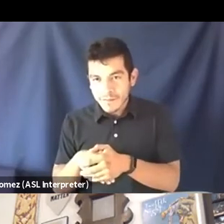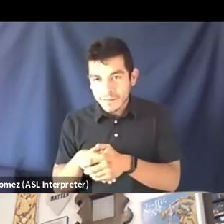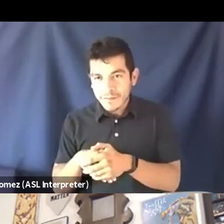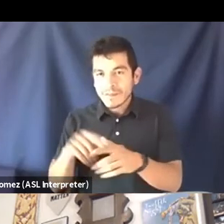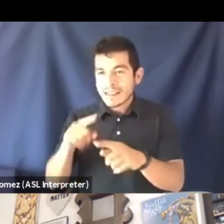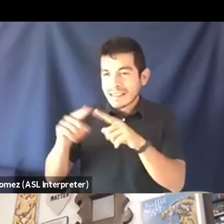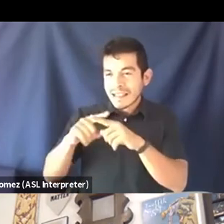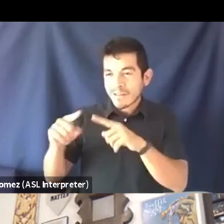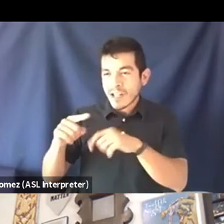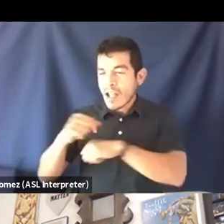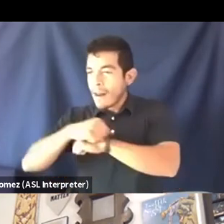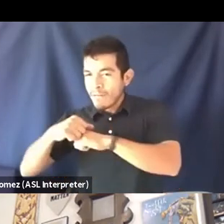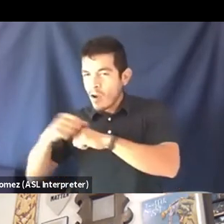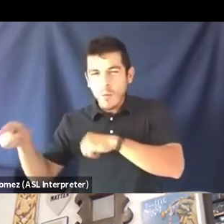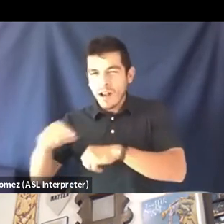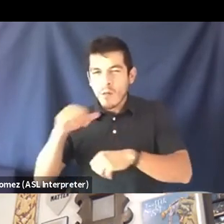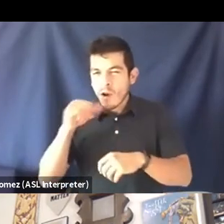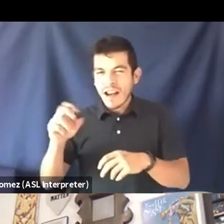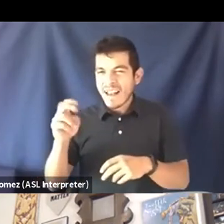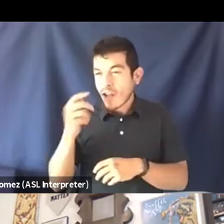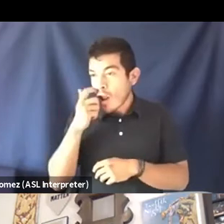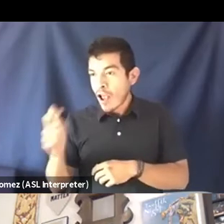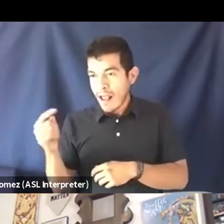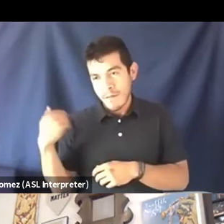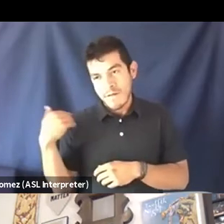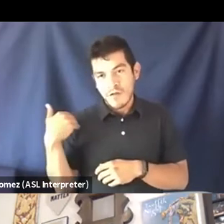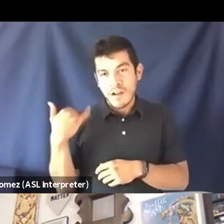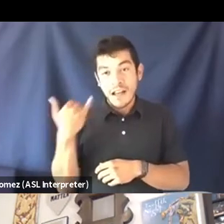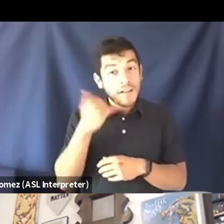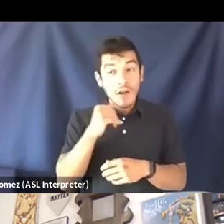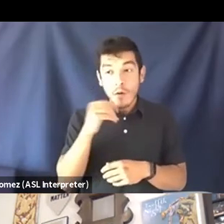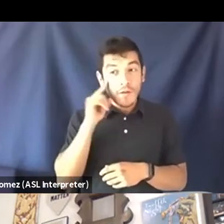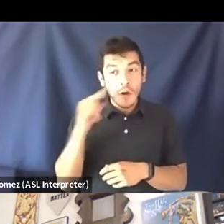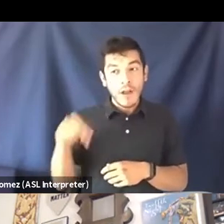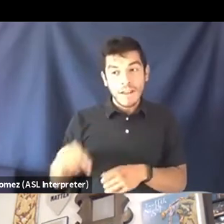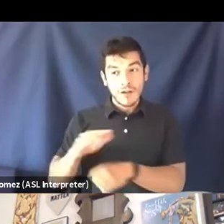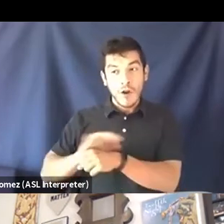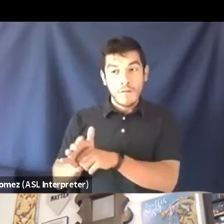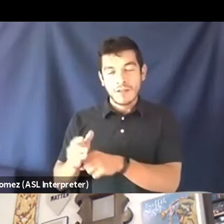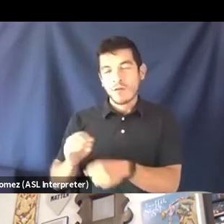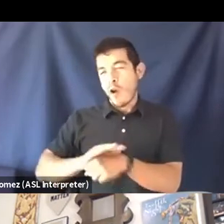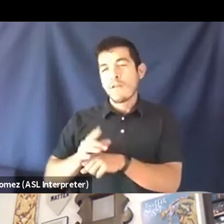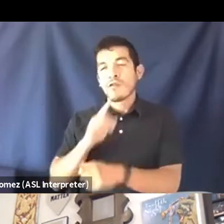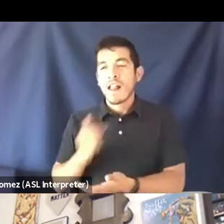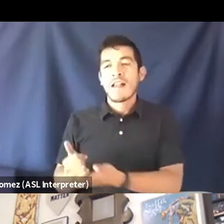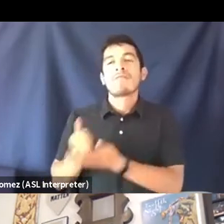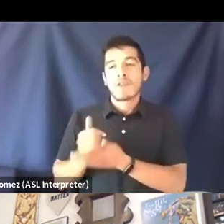different platforms that we wouldn't have probably even been looking at if it wasn't for this time. So that's what I was saying.